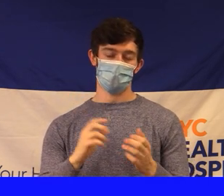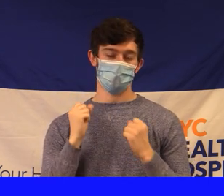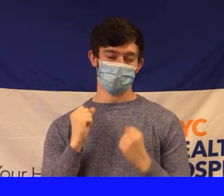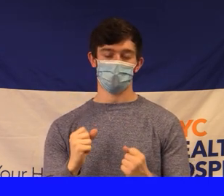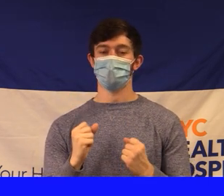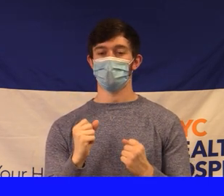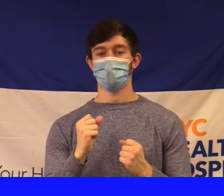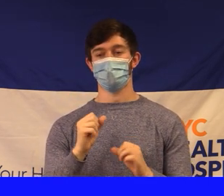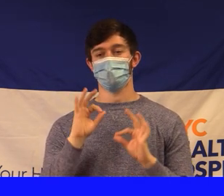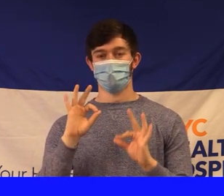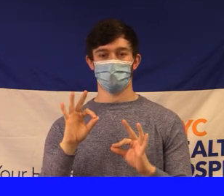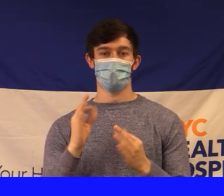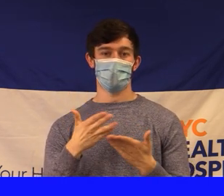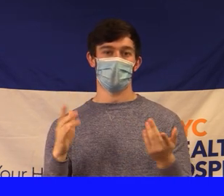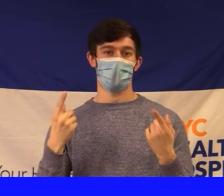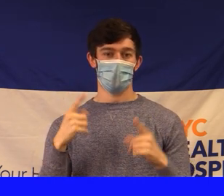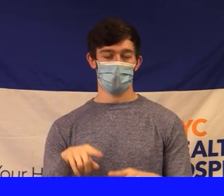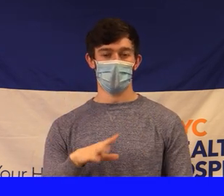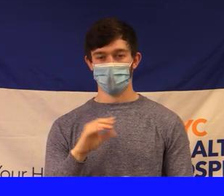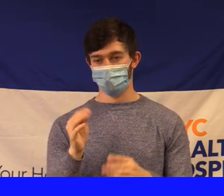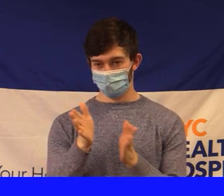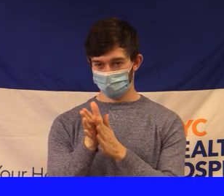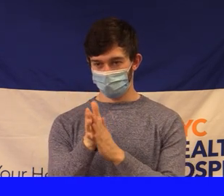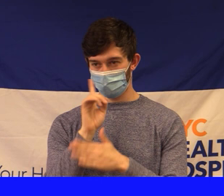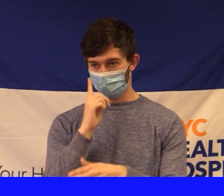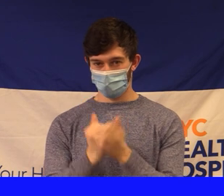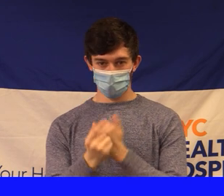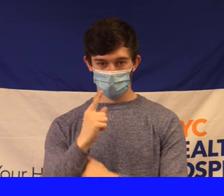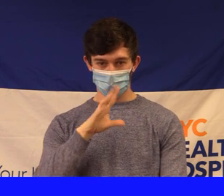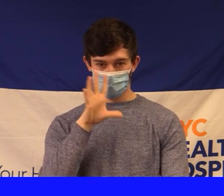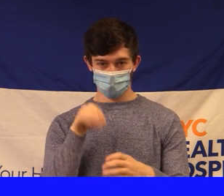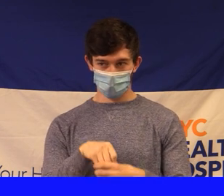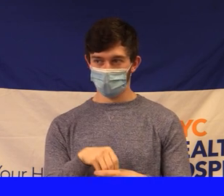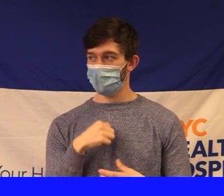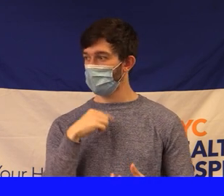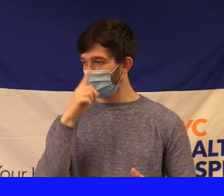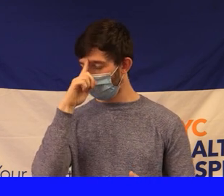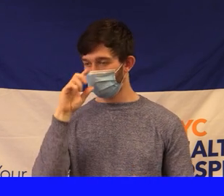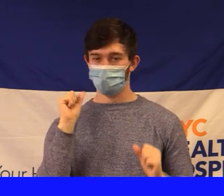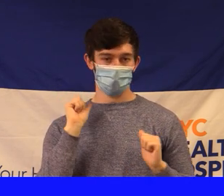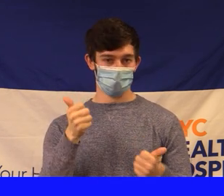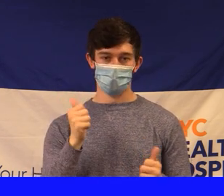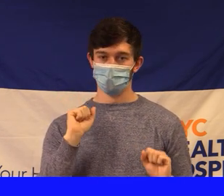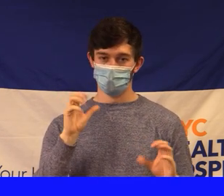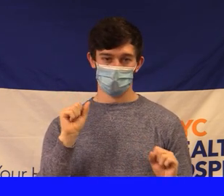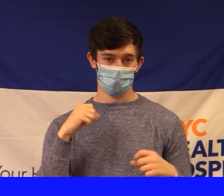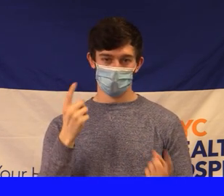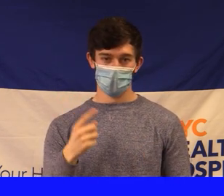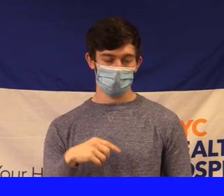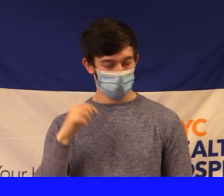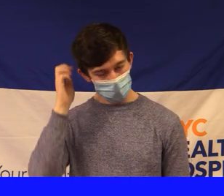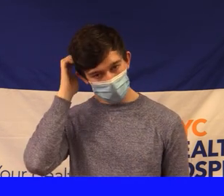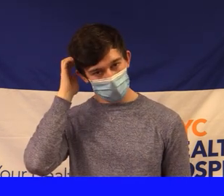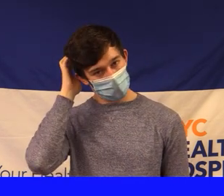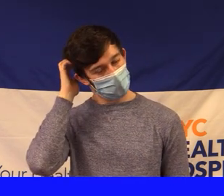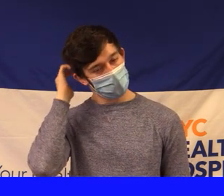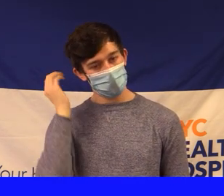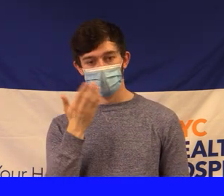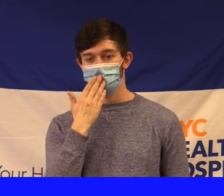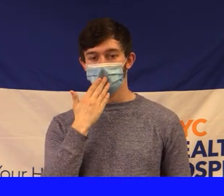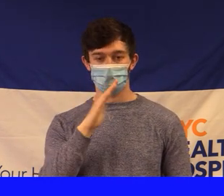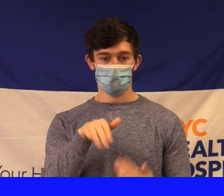done, and kudos to everyone involved. I think this is it's been tremendous. So I thank you all, and I'm going to have to sign